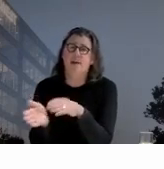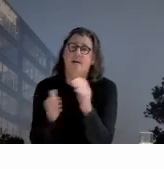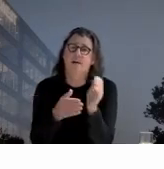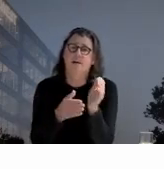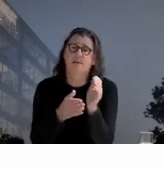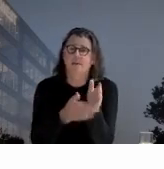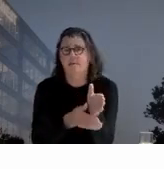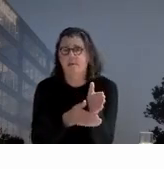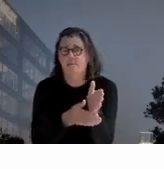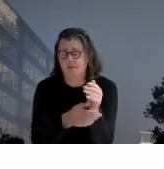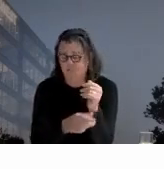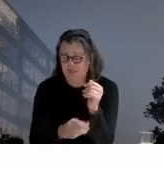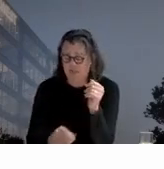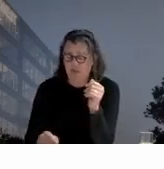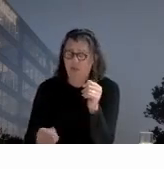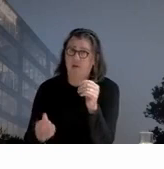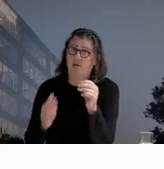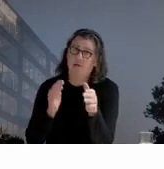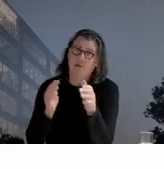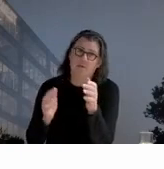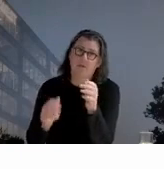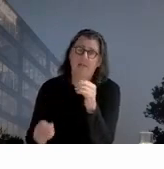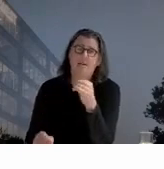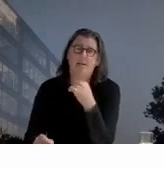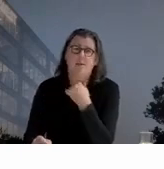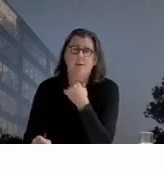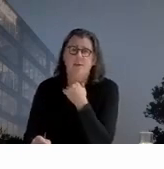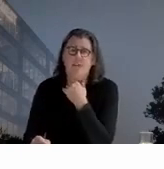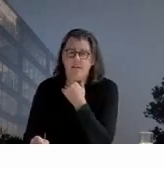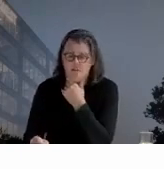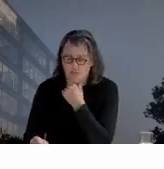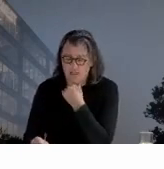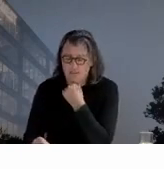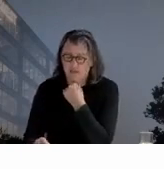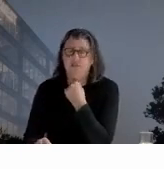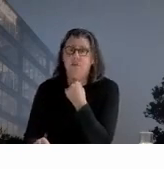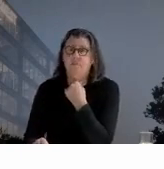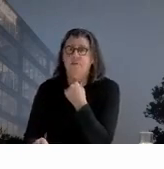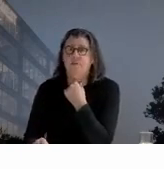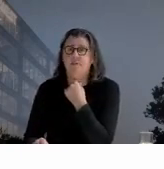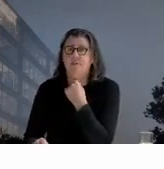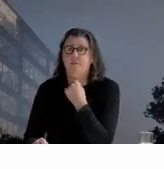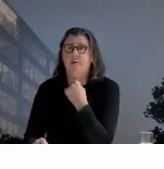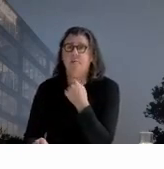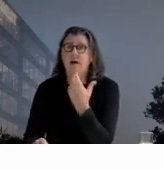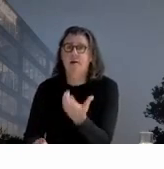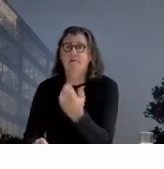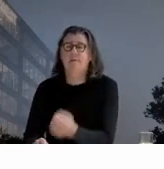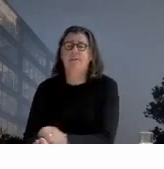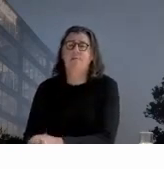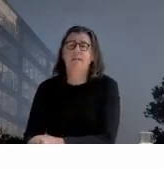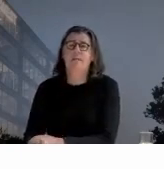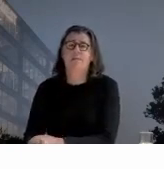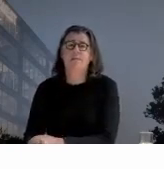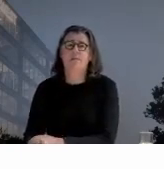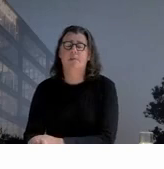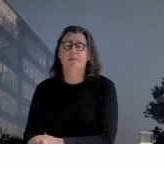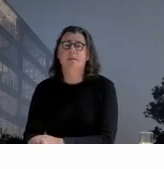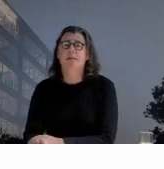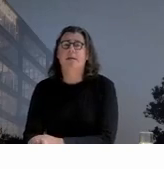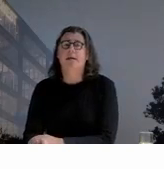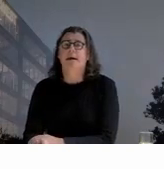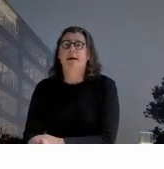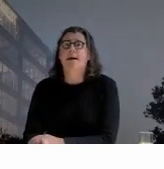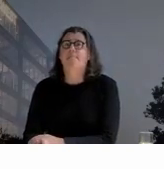one is better than the third one. So really starting to understand and drill into those numbers is quite a powerful thing to be able to